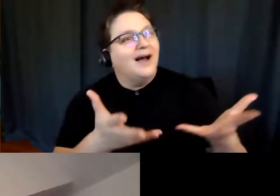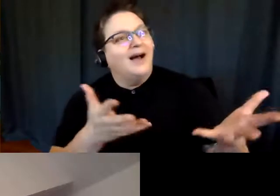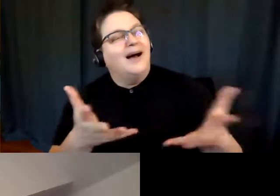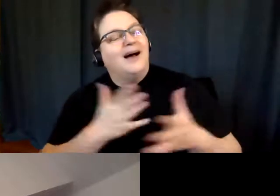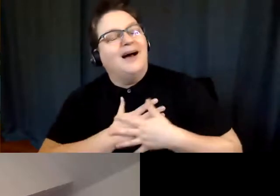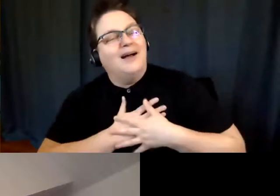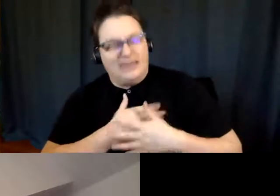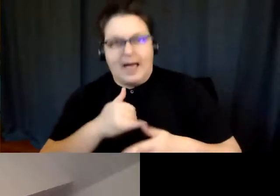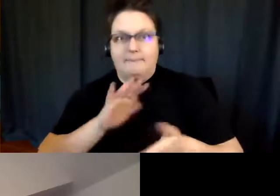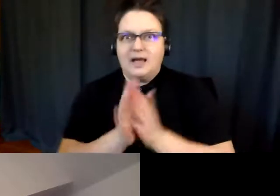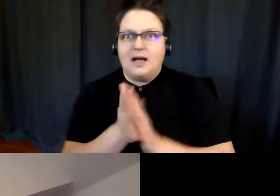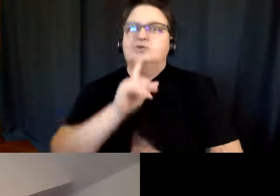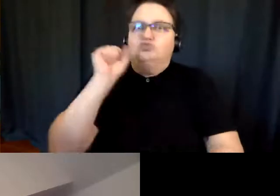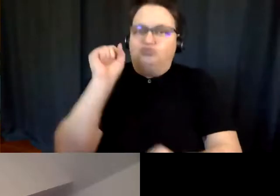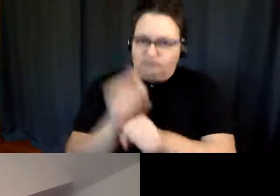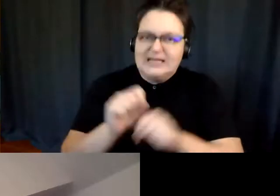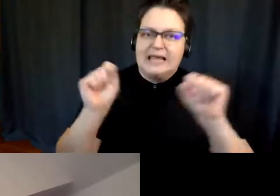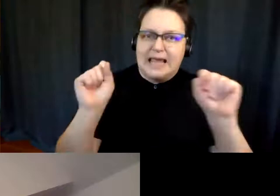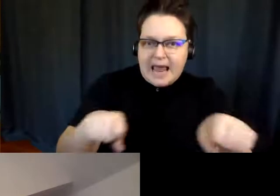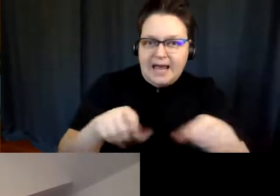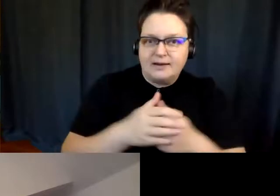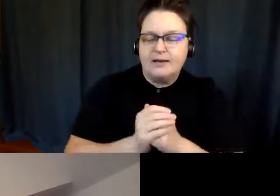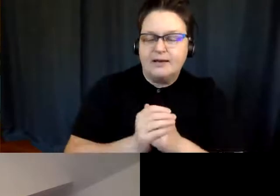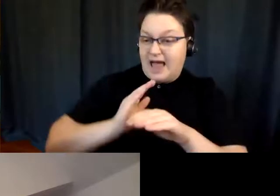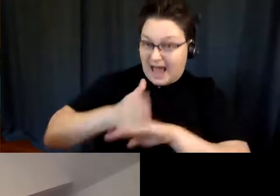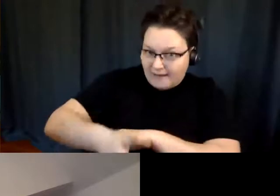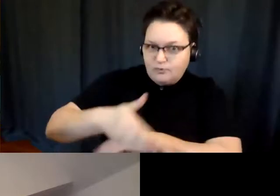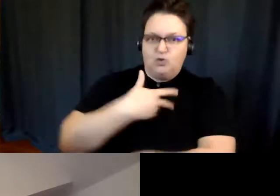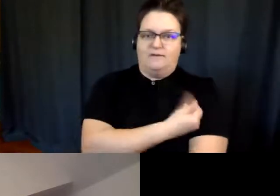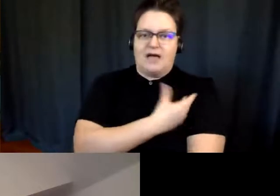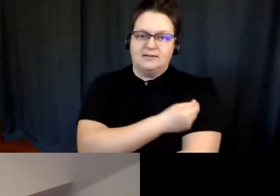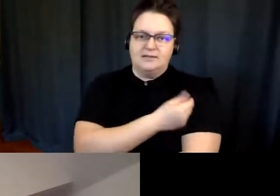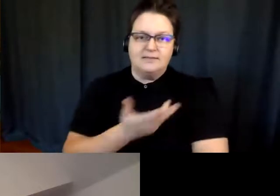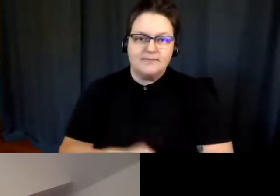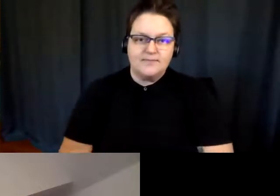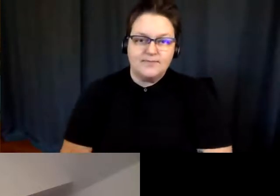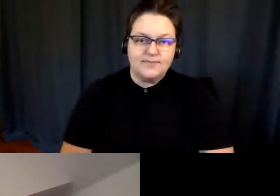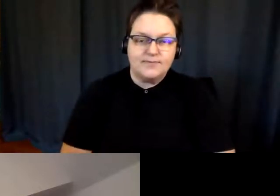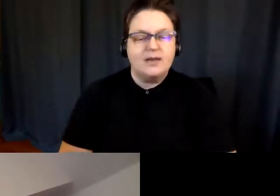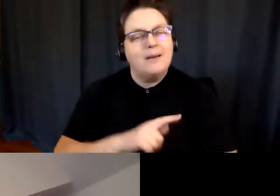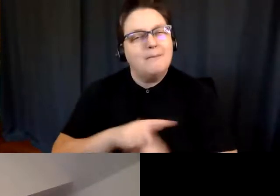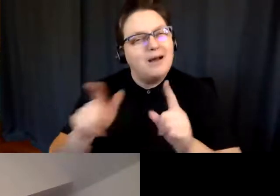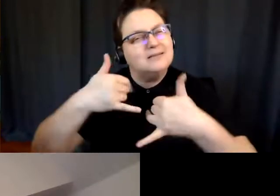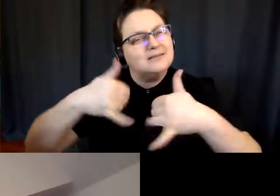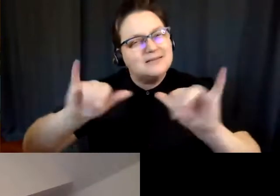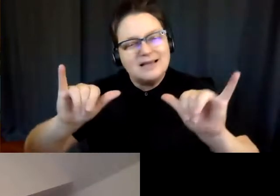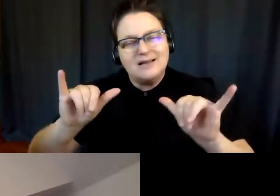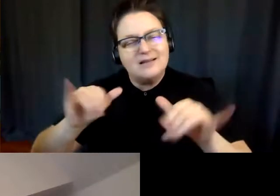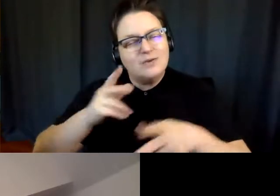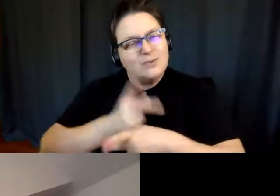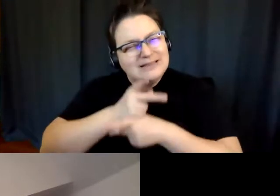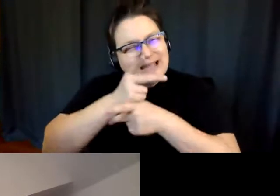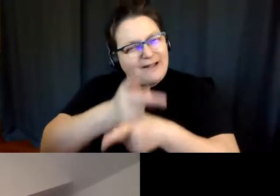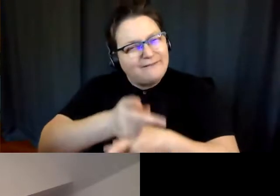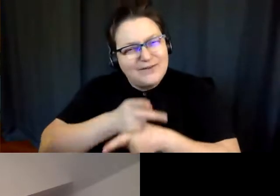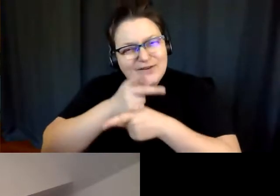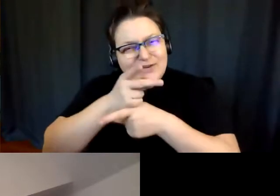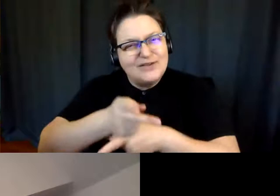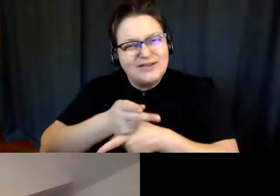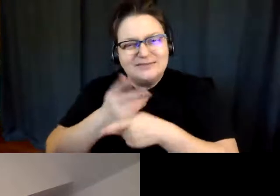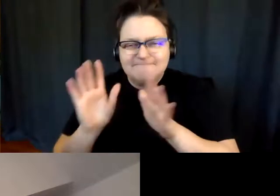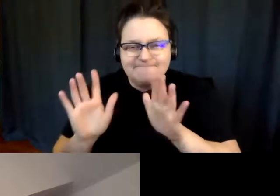changes post-vaccination that you can be thinking about. But we still want to be really, I think, just sort of, you